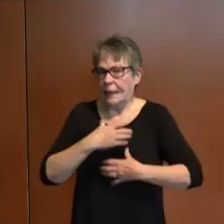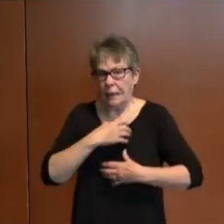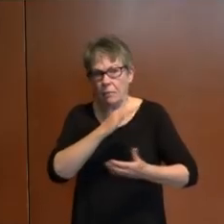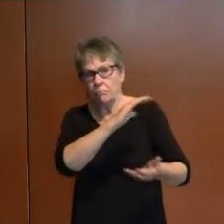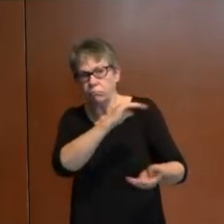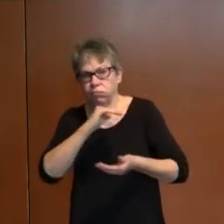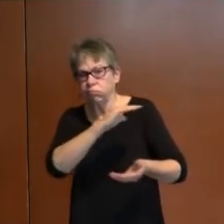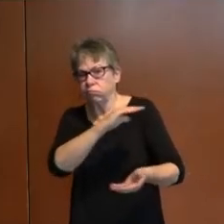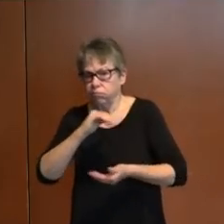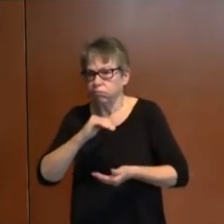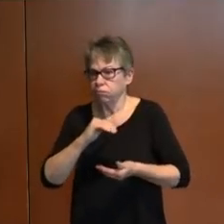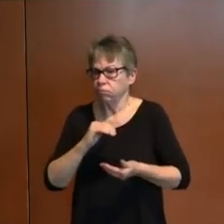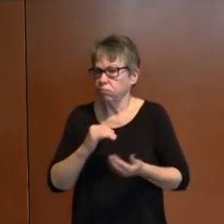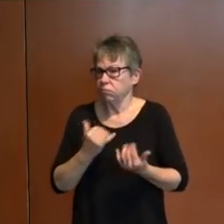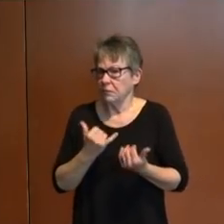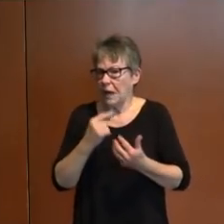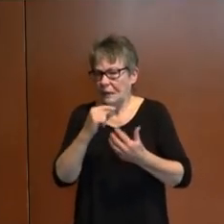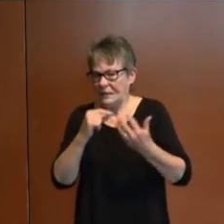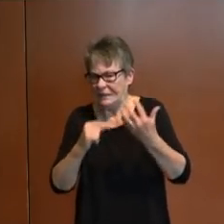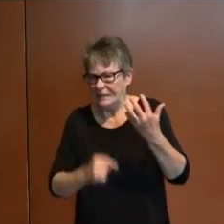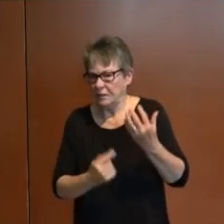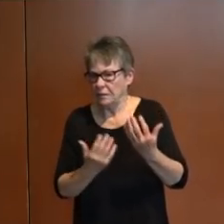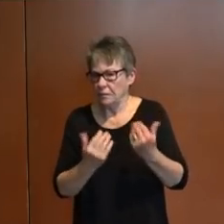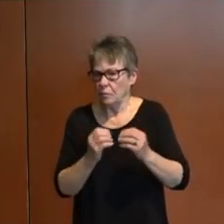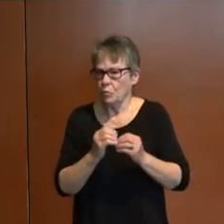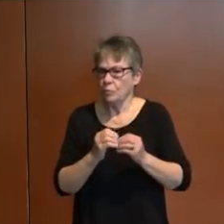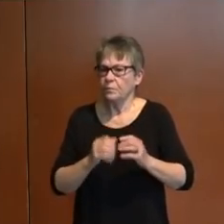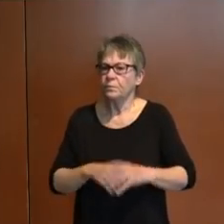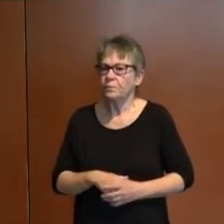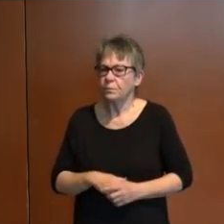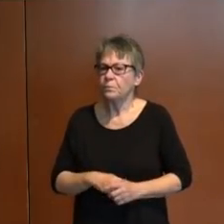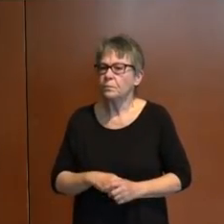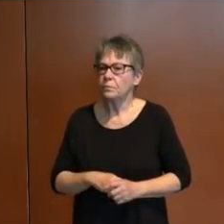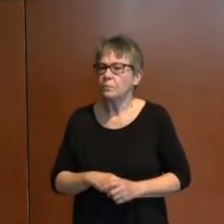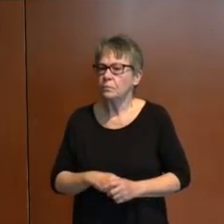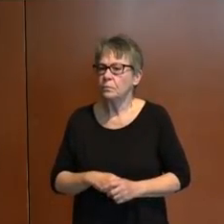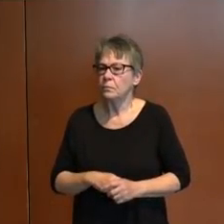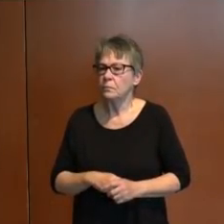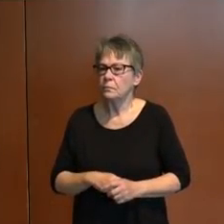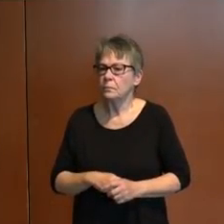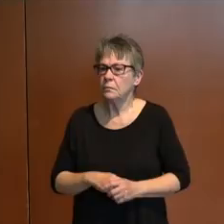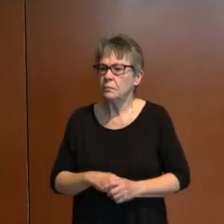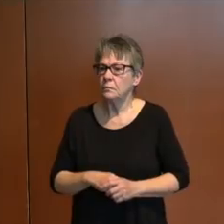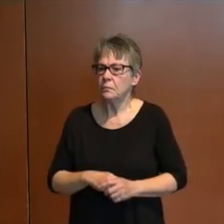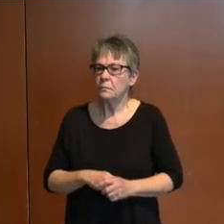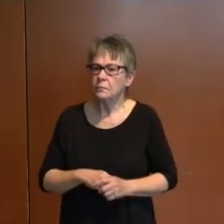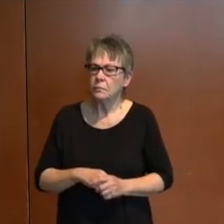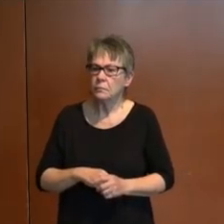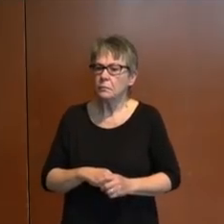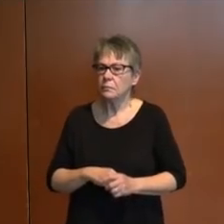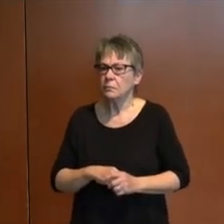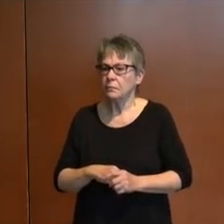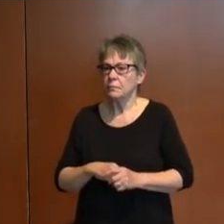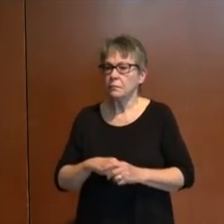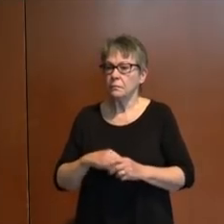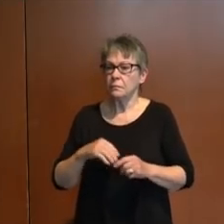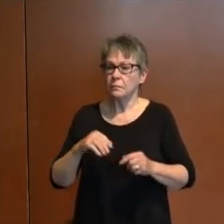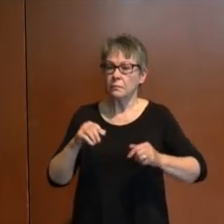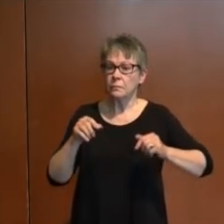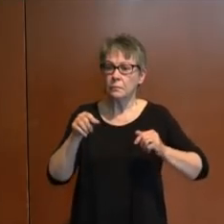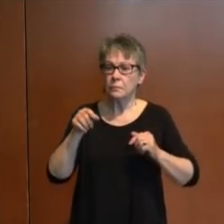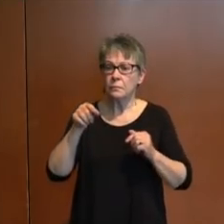and non-hospital healthcare facilities in possession of PPE, not required for the provision of